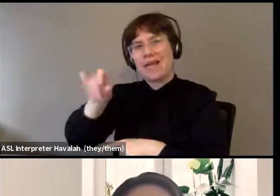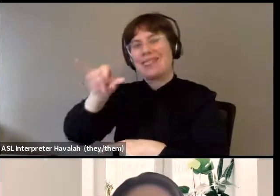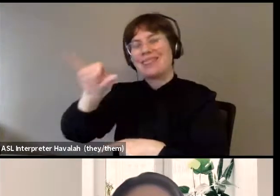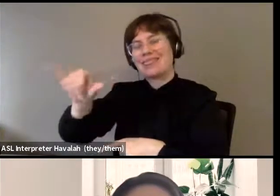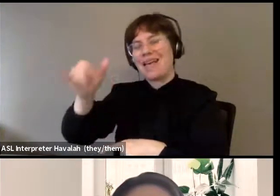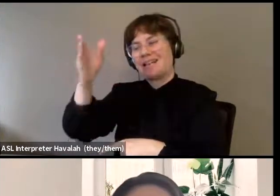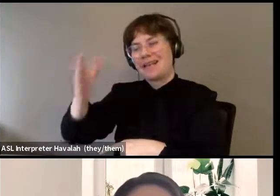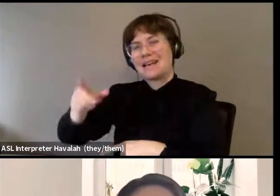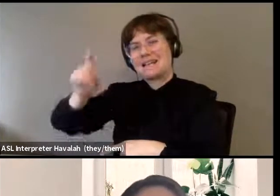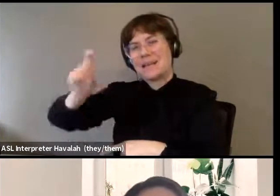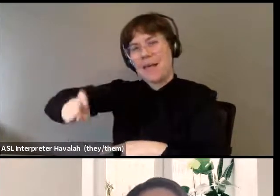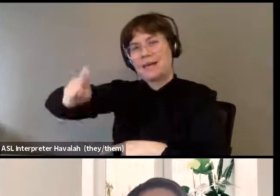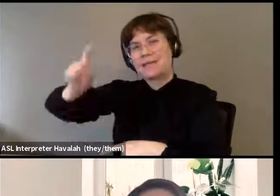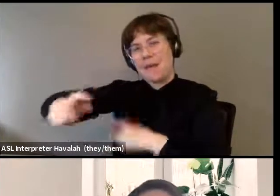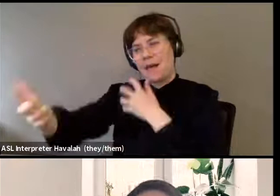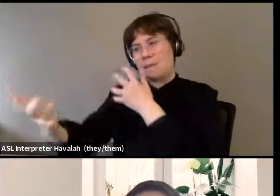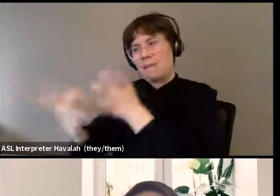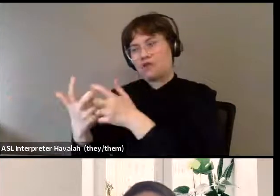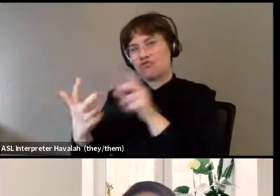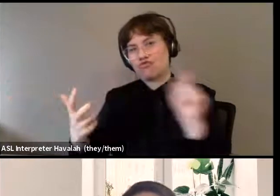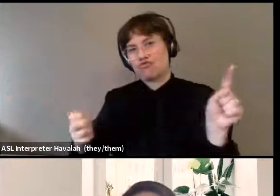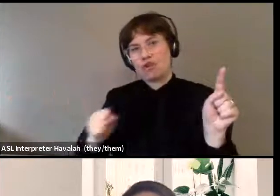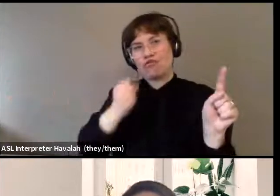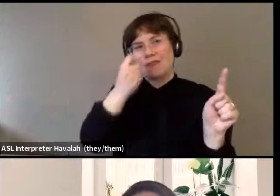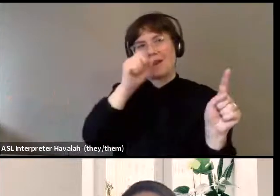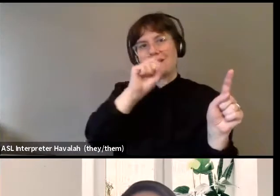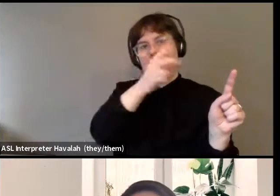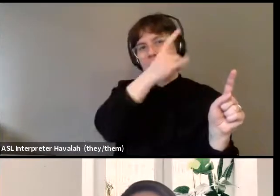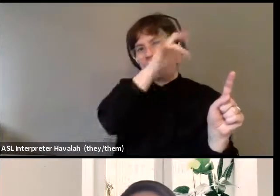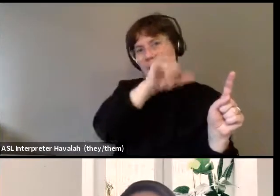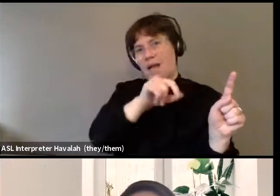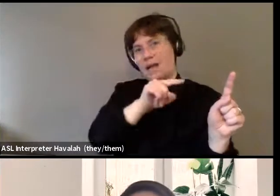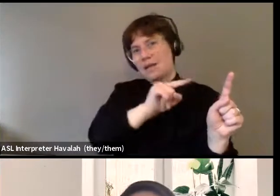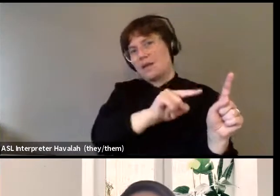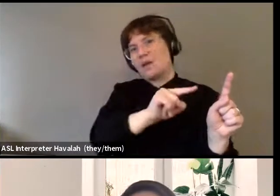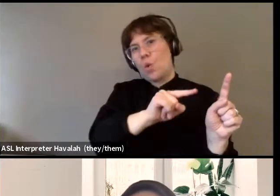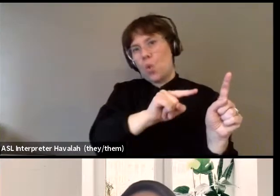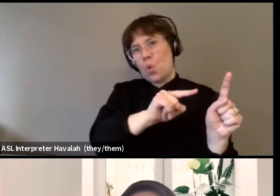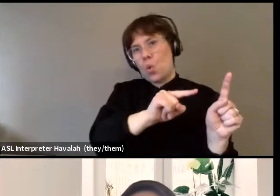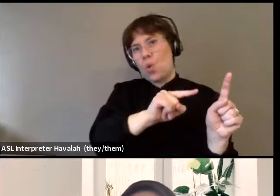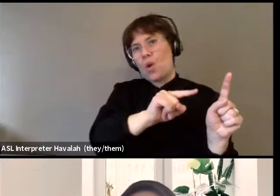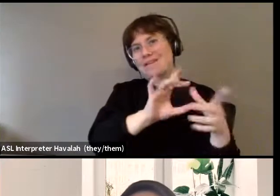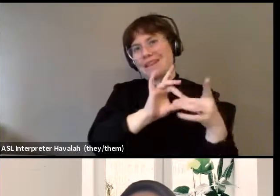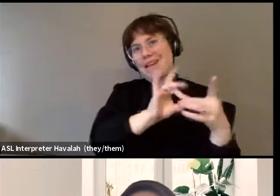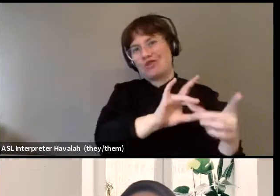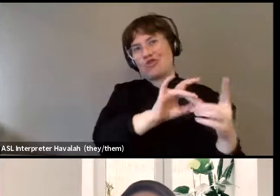the demand side. Now, the supply side is different. The supply side is very highly tied to